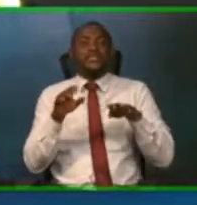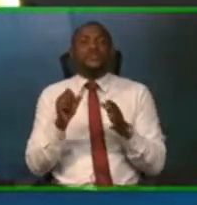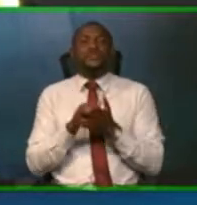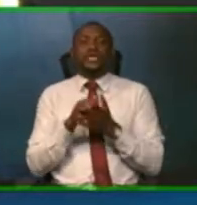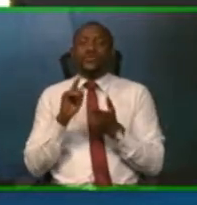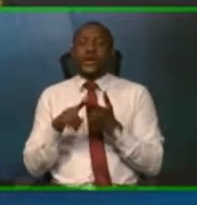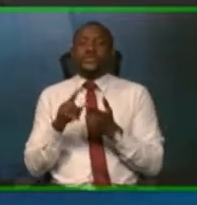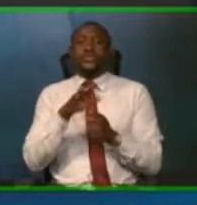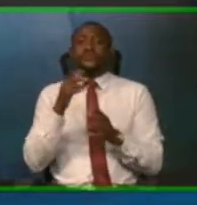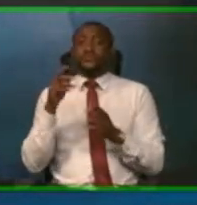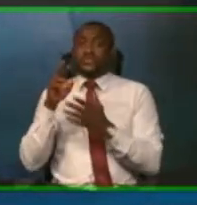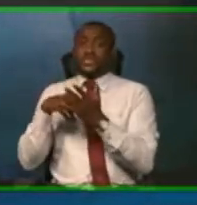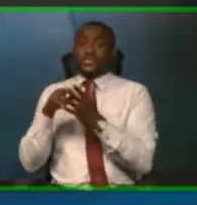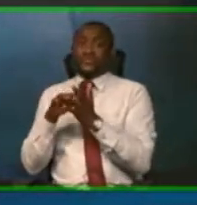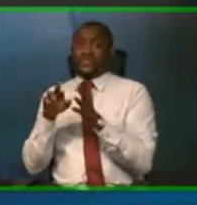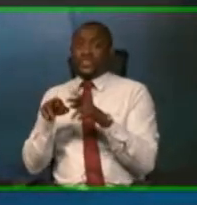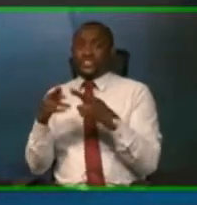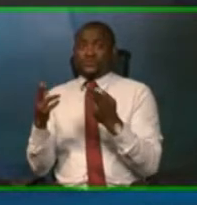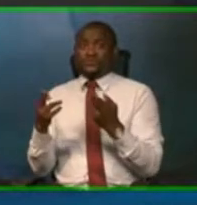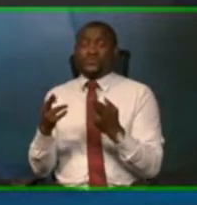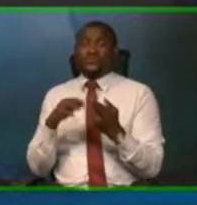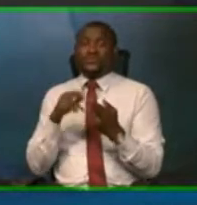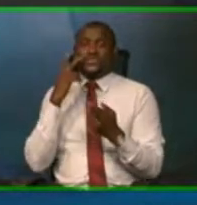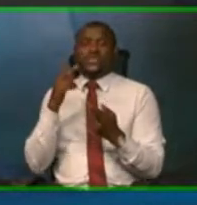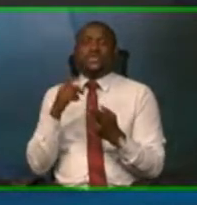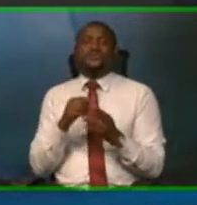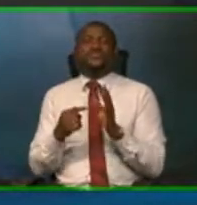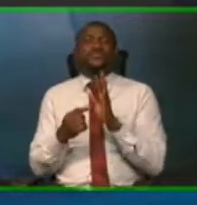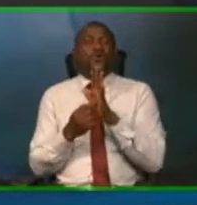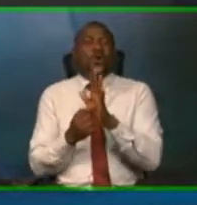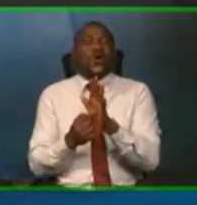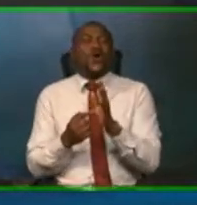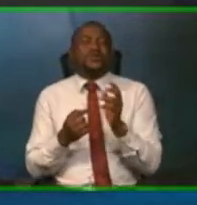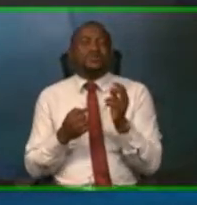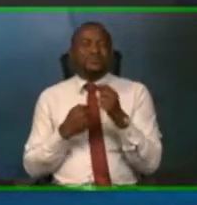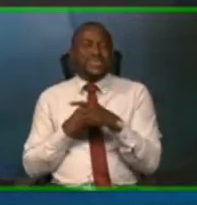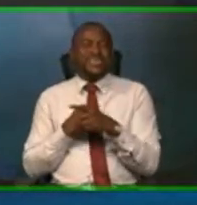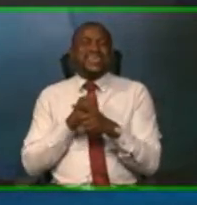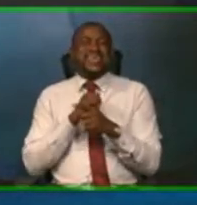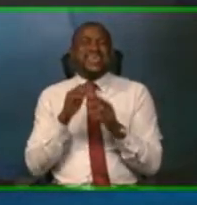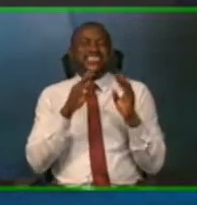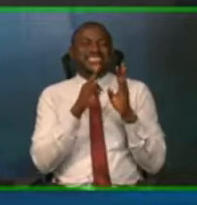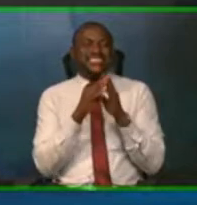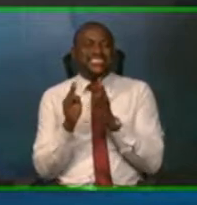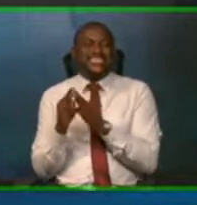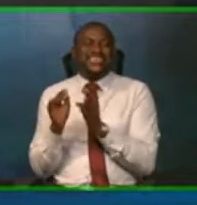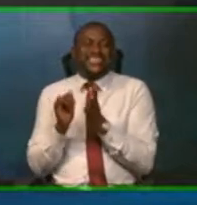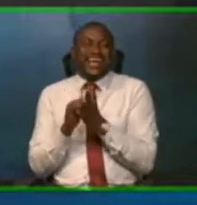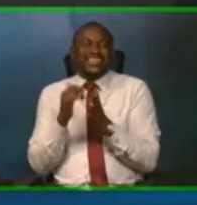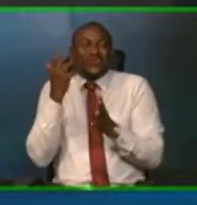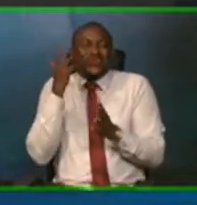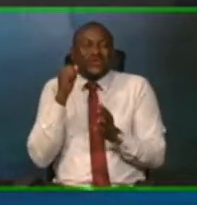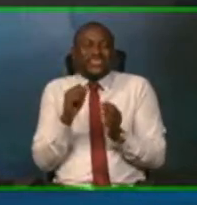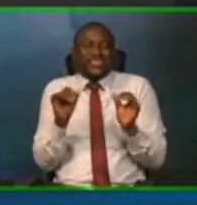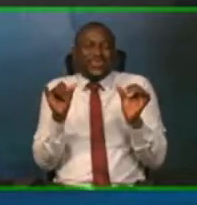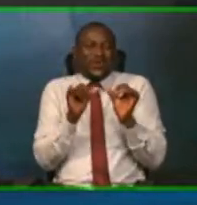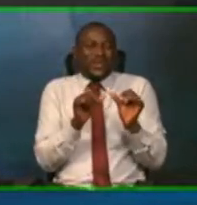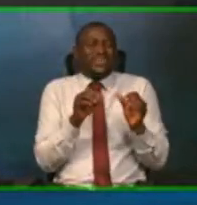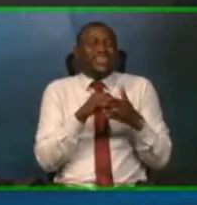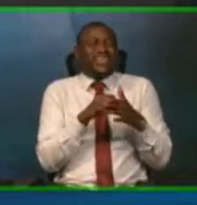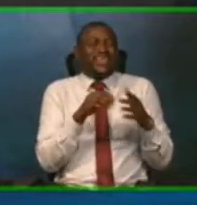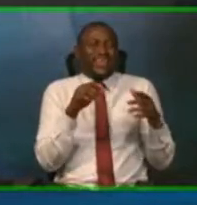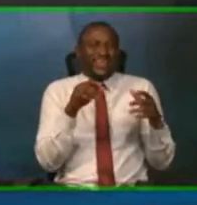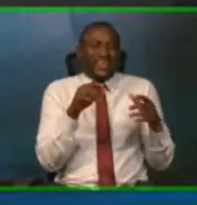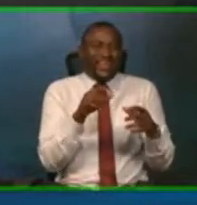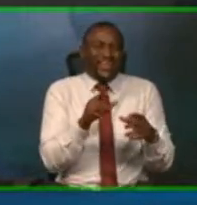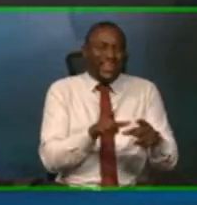Revelations, he said, come and I will show you the Lamb's wife. He said, he showed me a city that was equal in length, equal in depth, equal